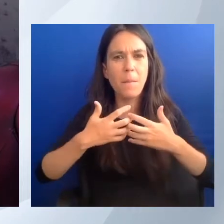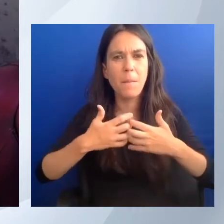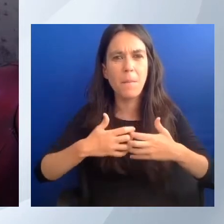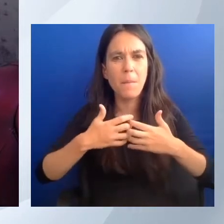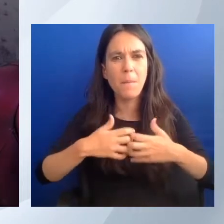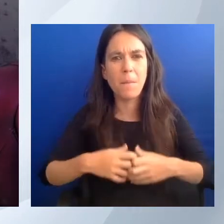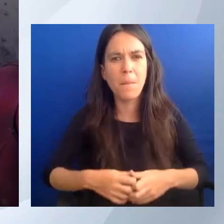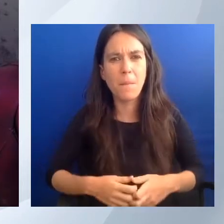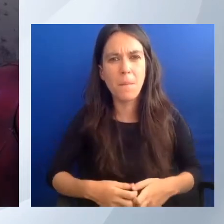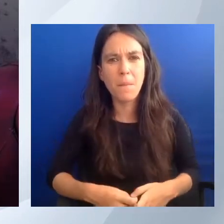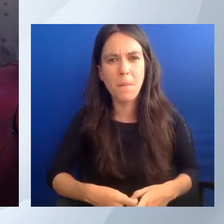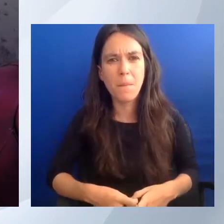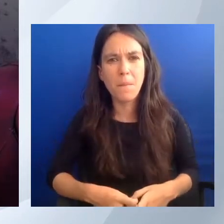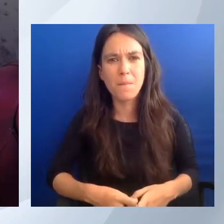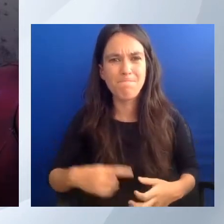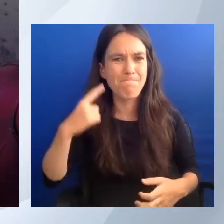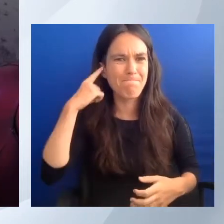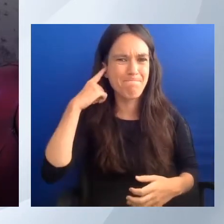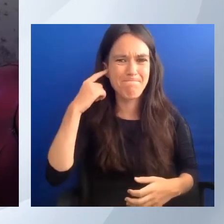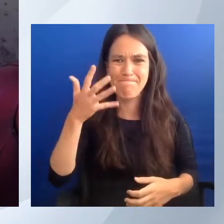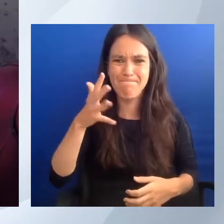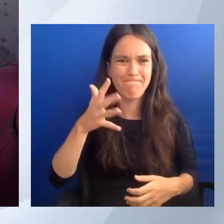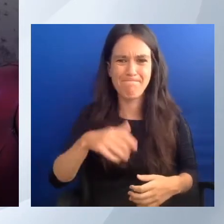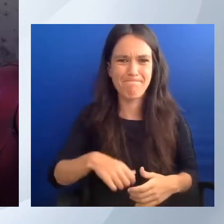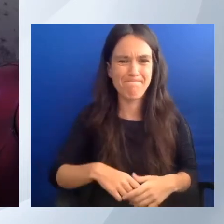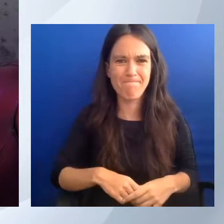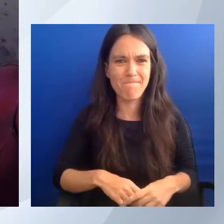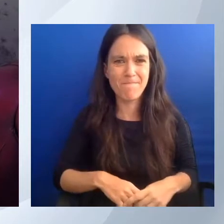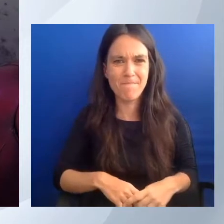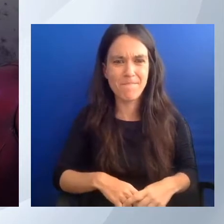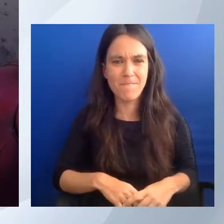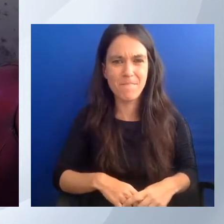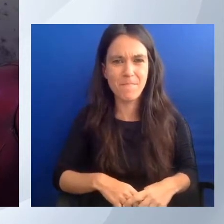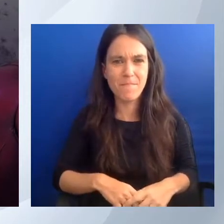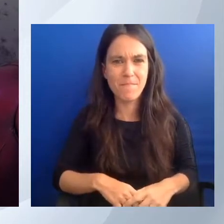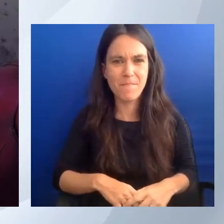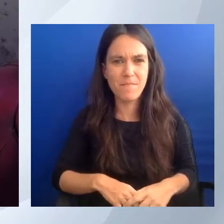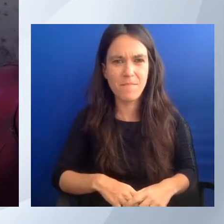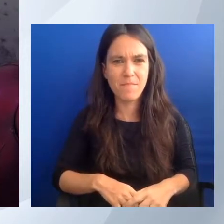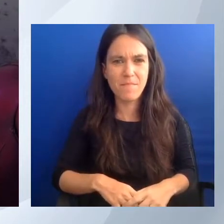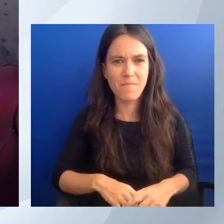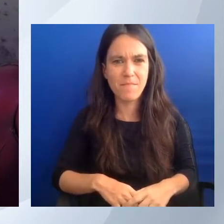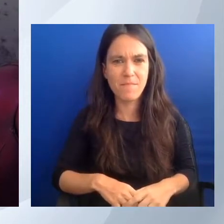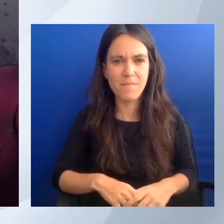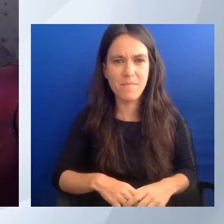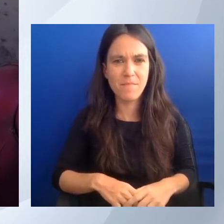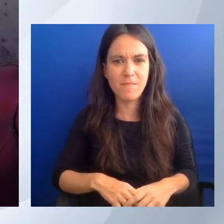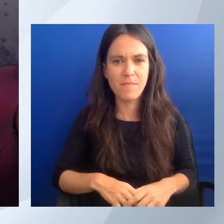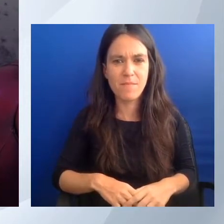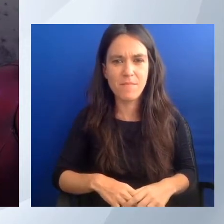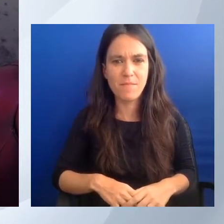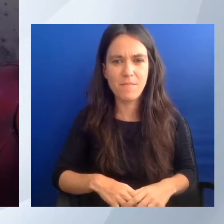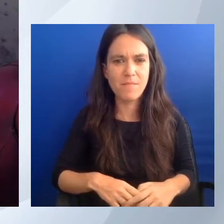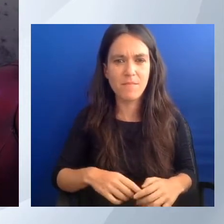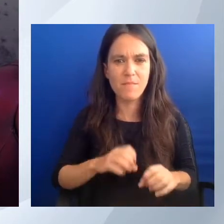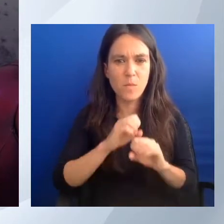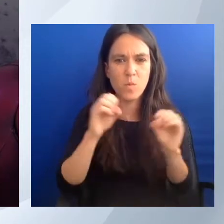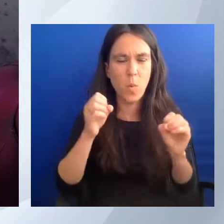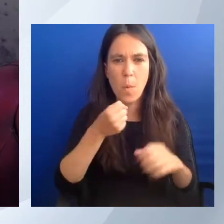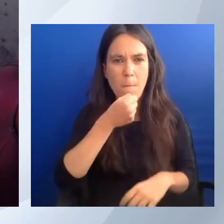Toolkit, which was a thing back then. Ah, yeah. It's still available for people to read, but I have to be honest that these